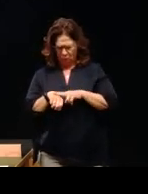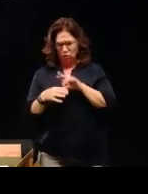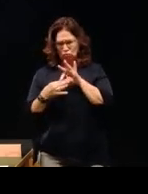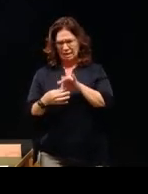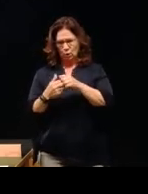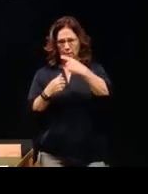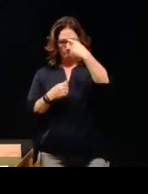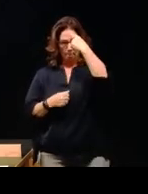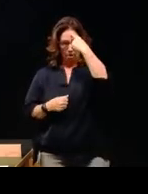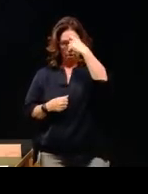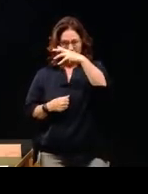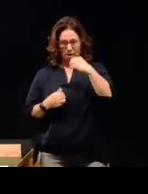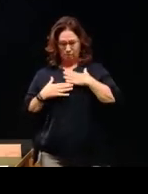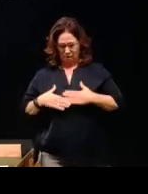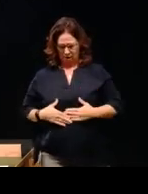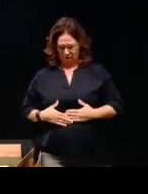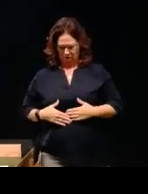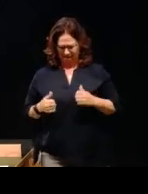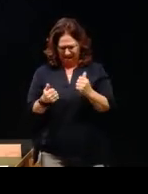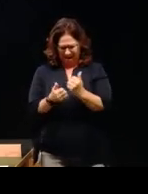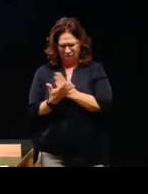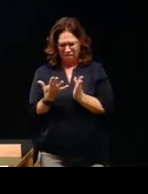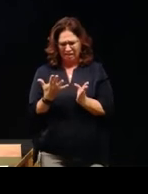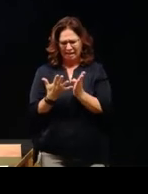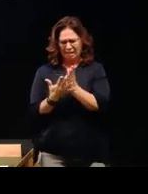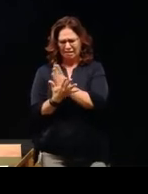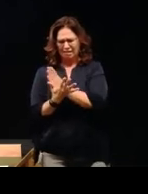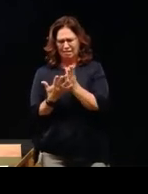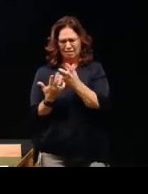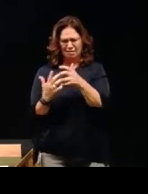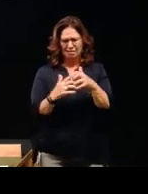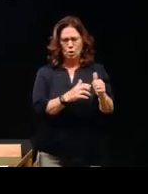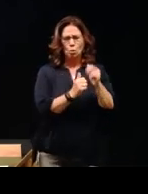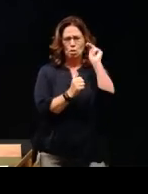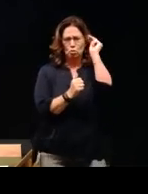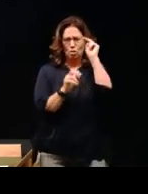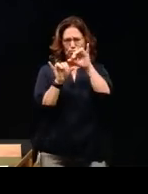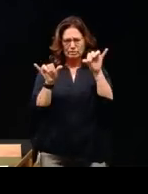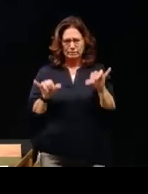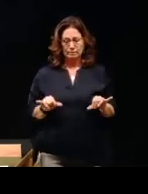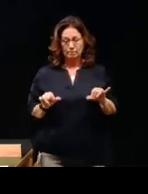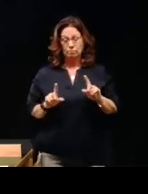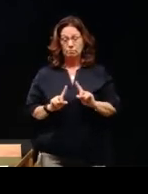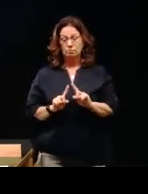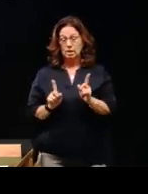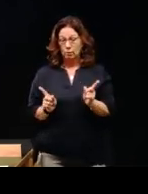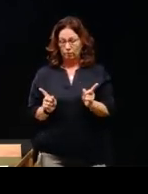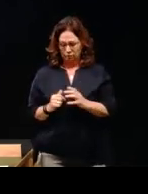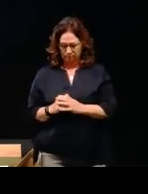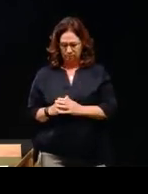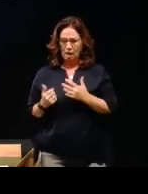and the body and all the intermediate levels of integration of the nervous system. However, what I